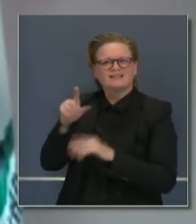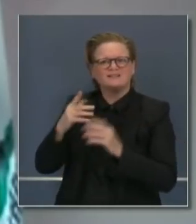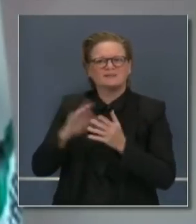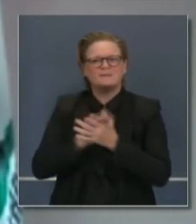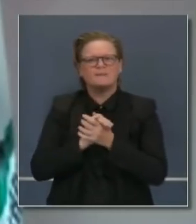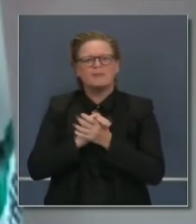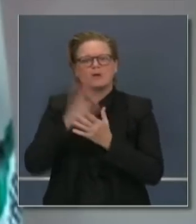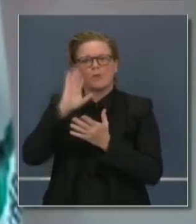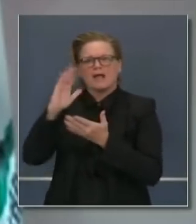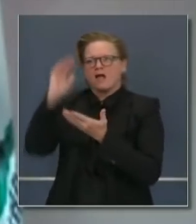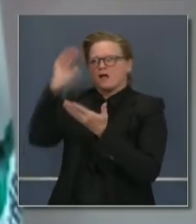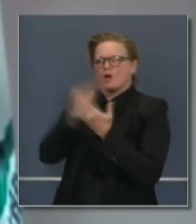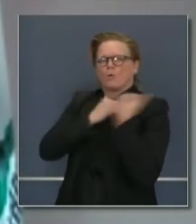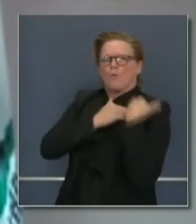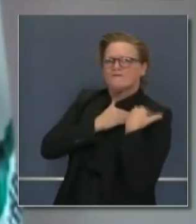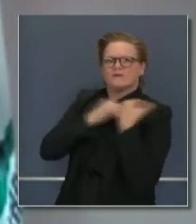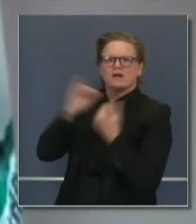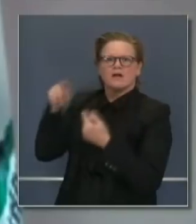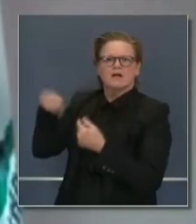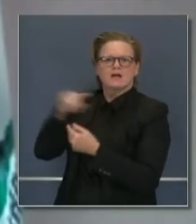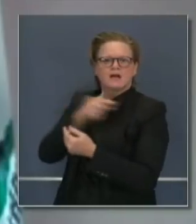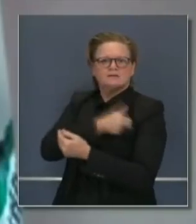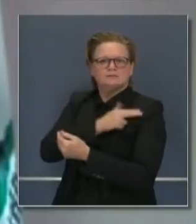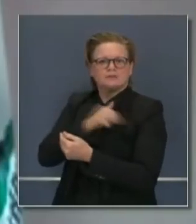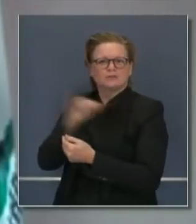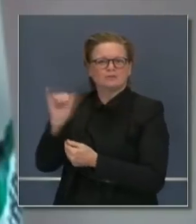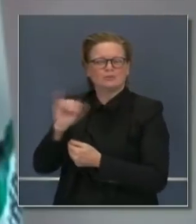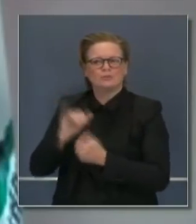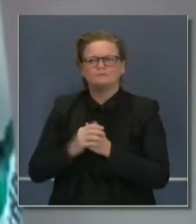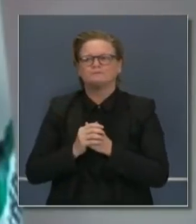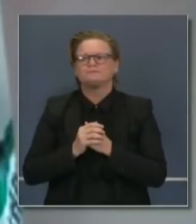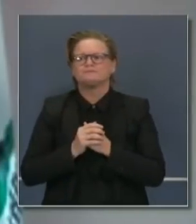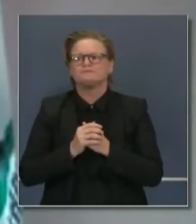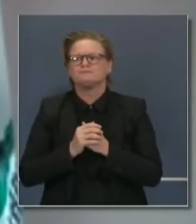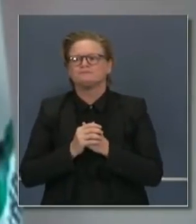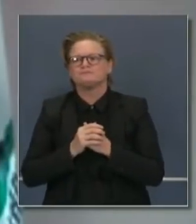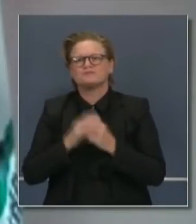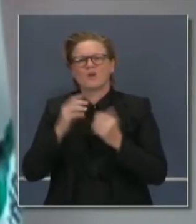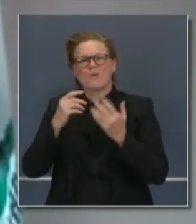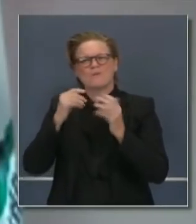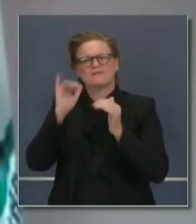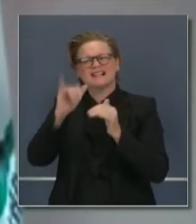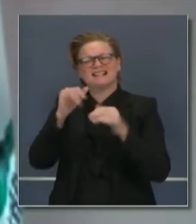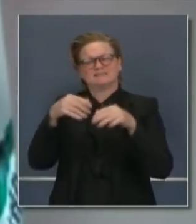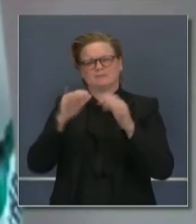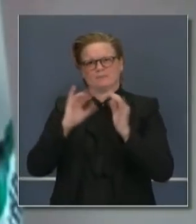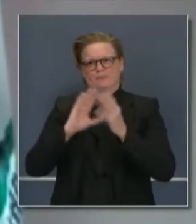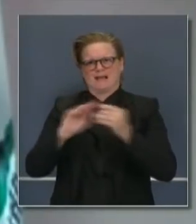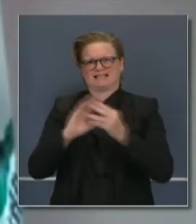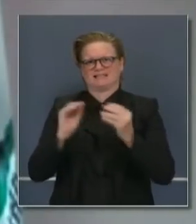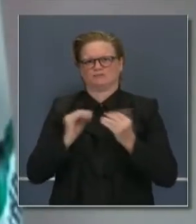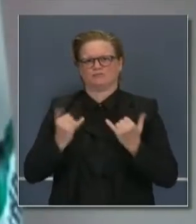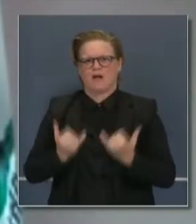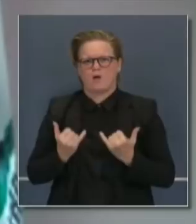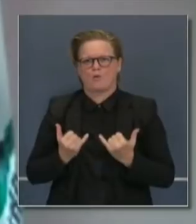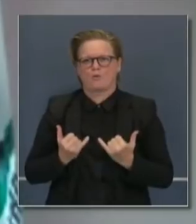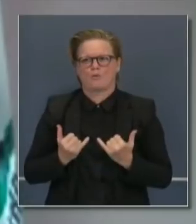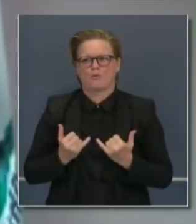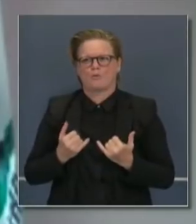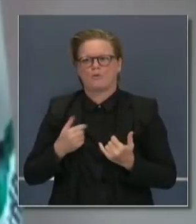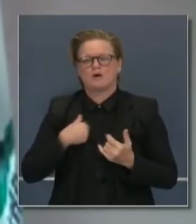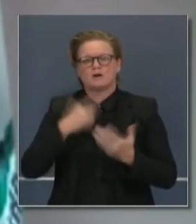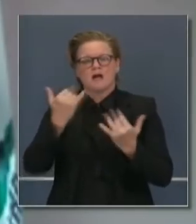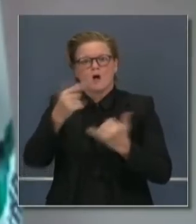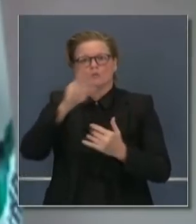healthcare services. And so that is certainly the message of the day. Many of the industries that you spoke